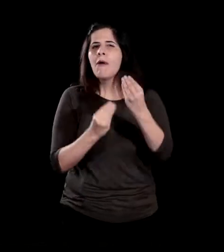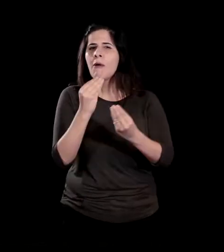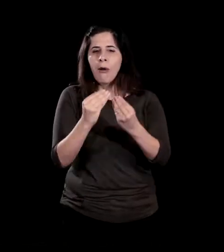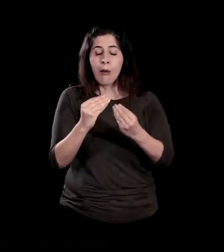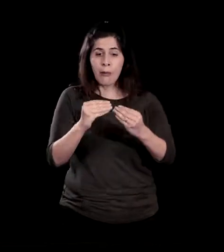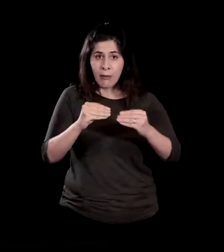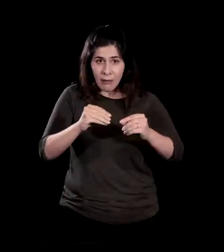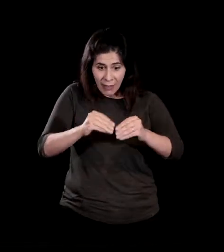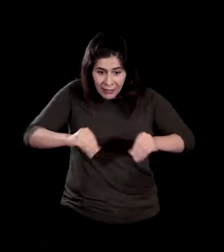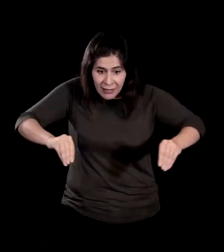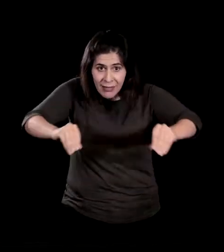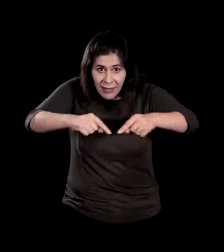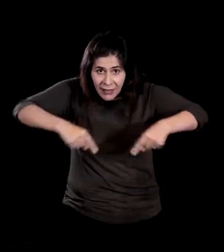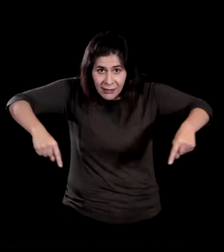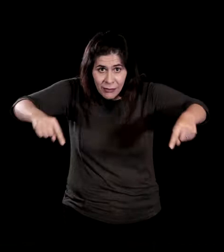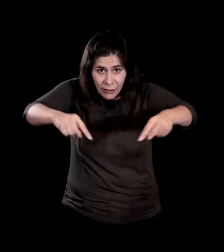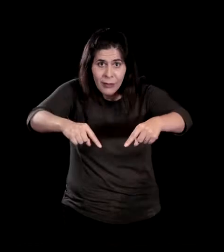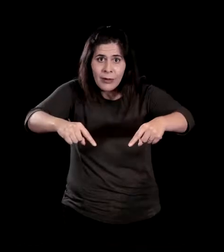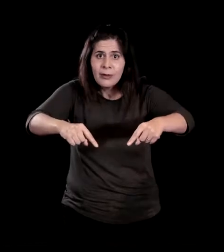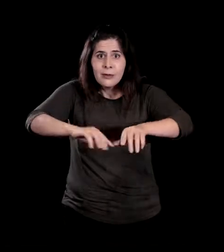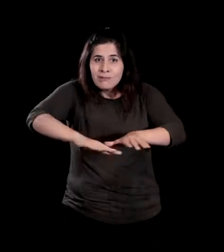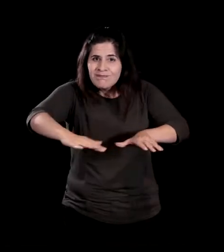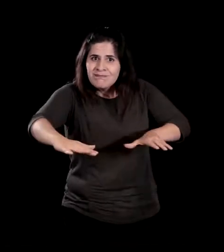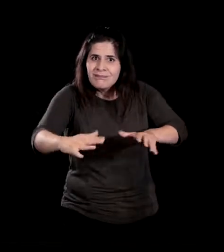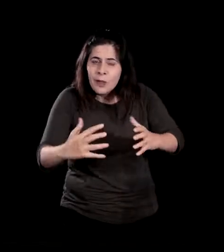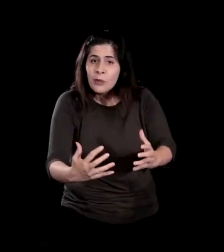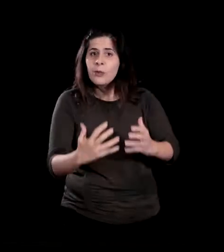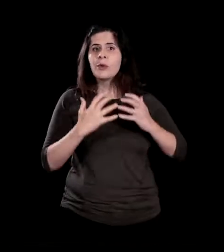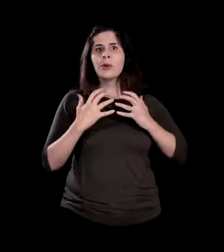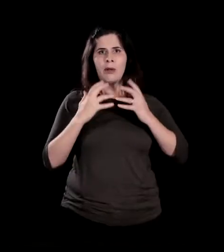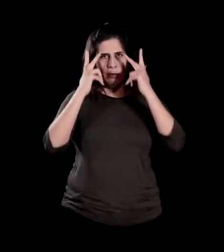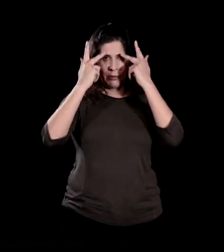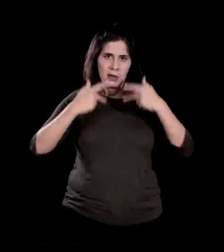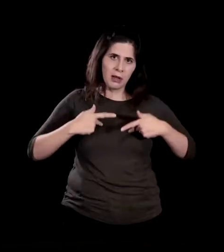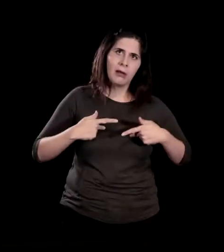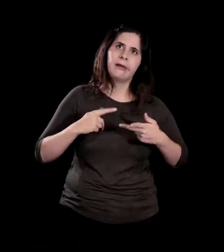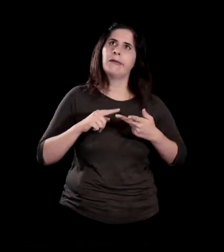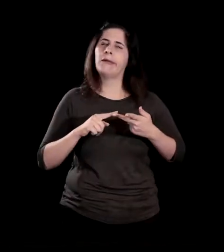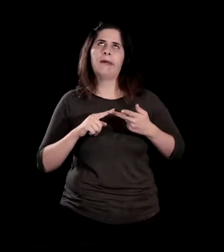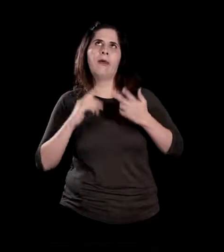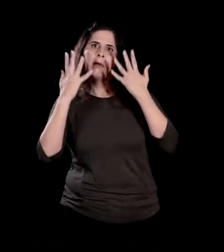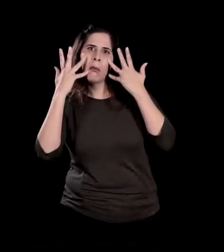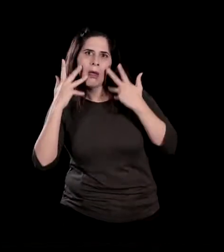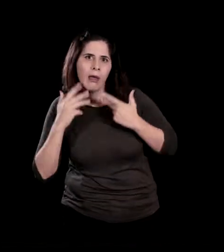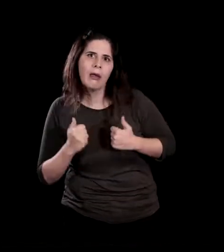it's the impact of the territory on the humanity,